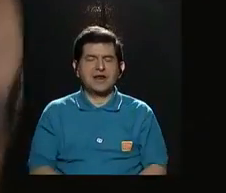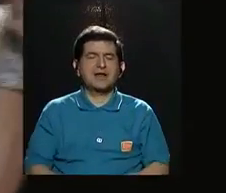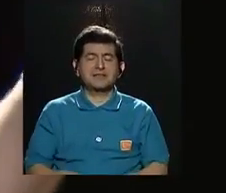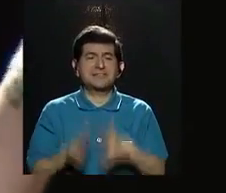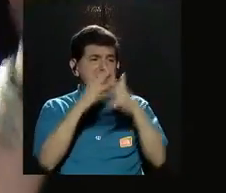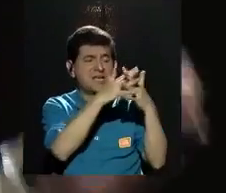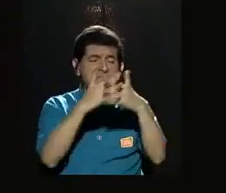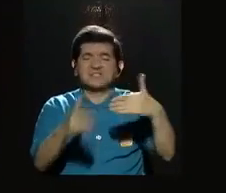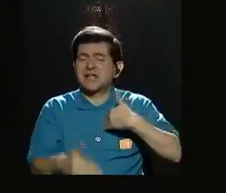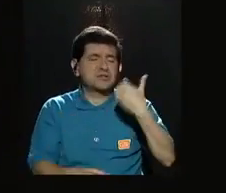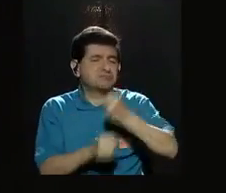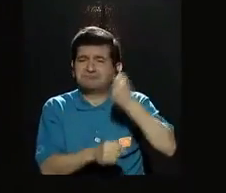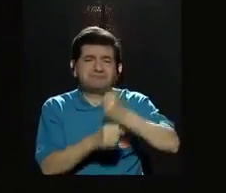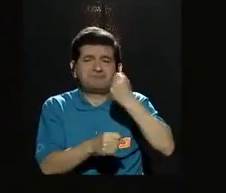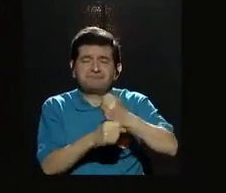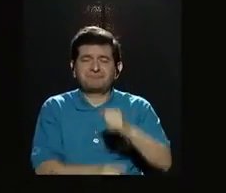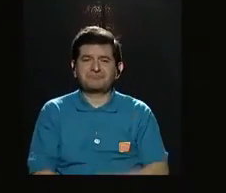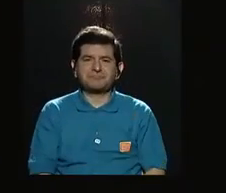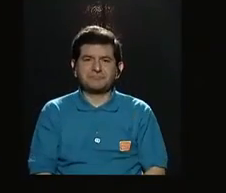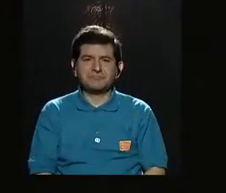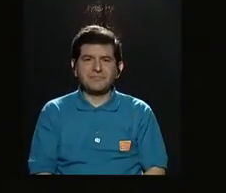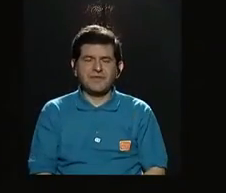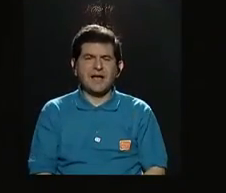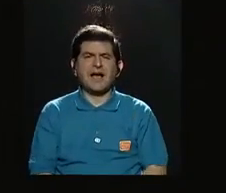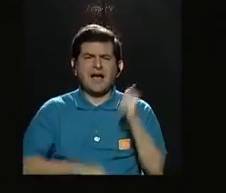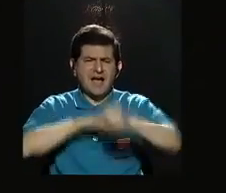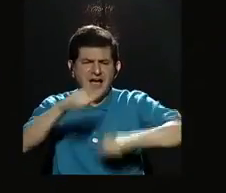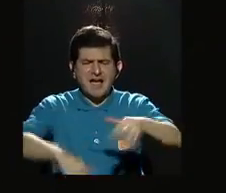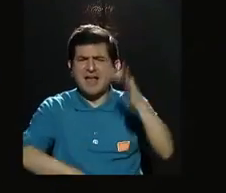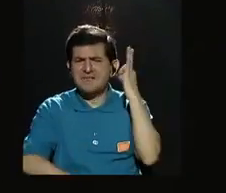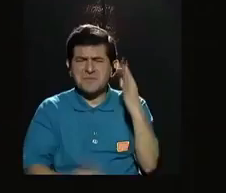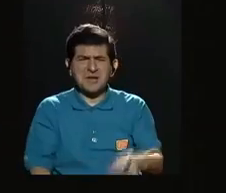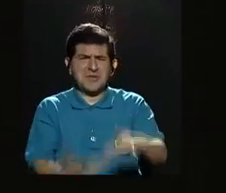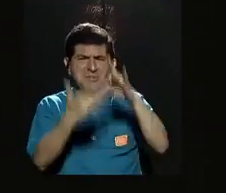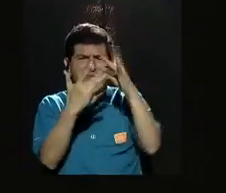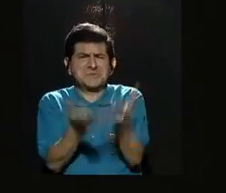Why is feminism especially important to us now?